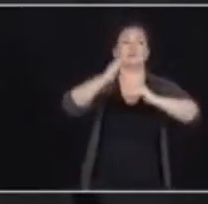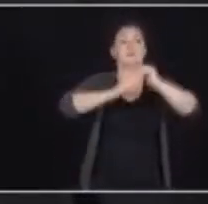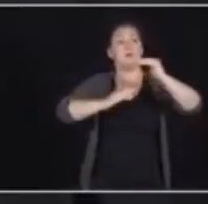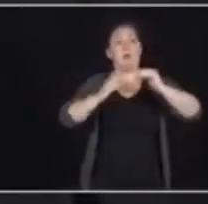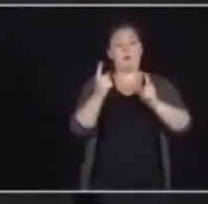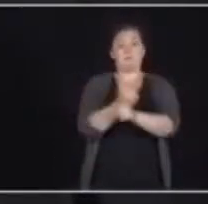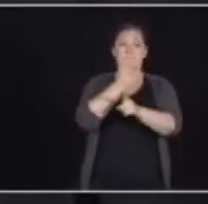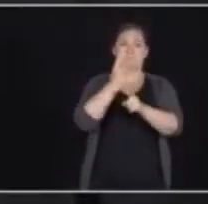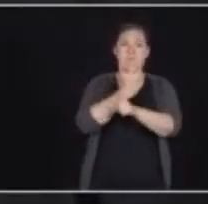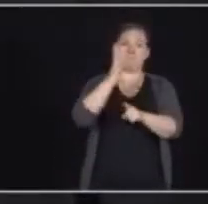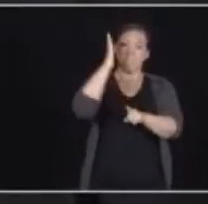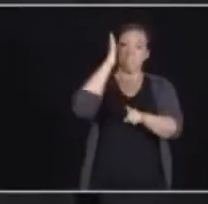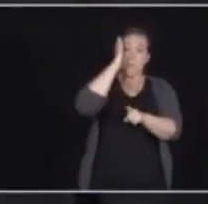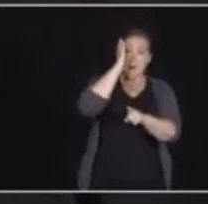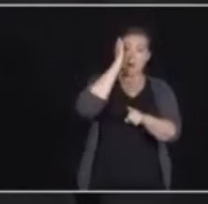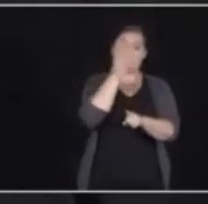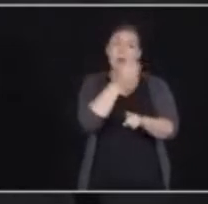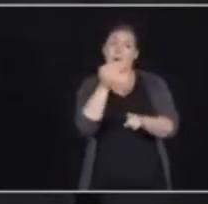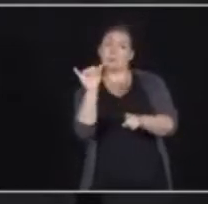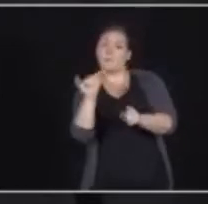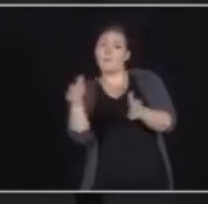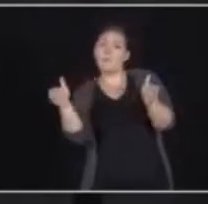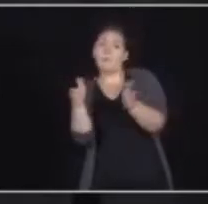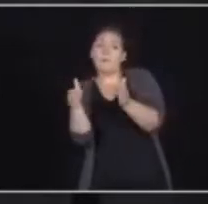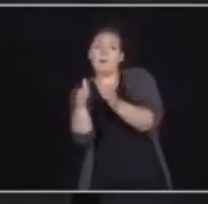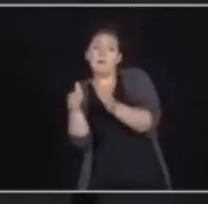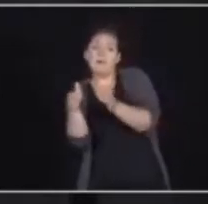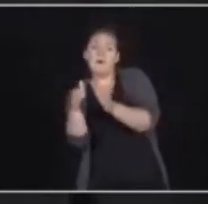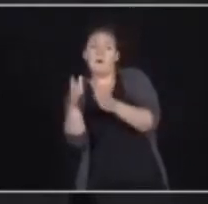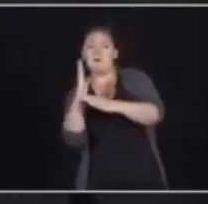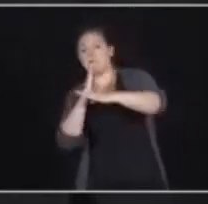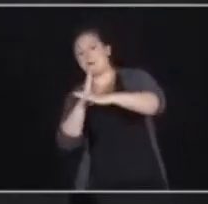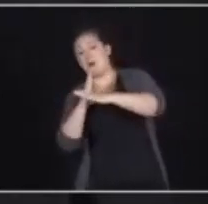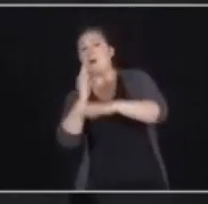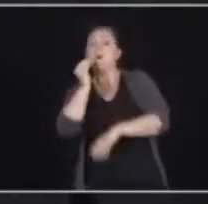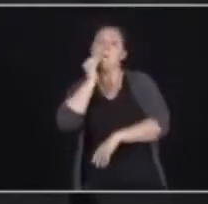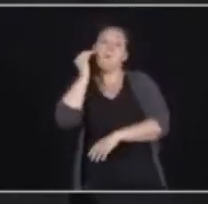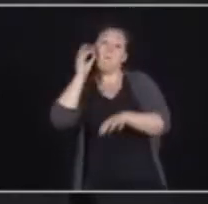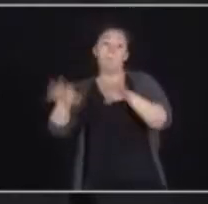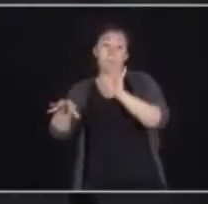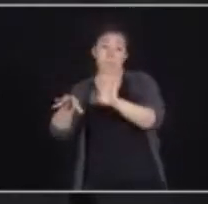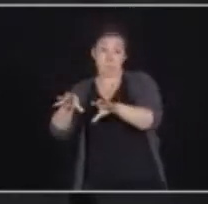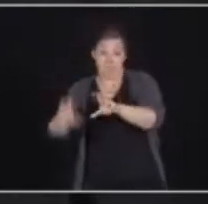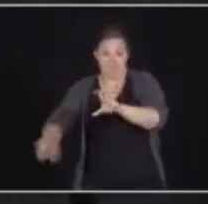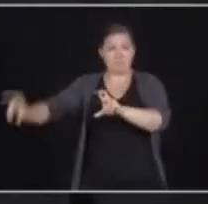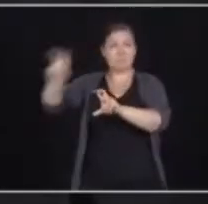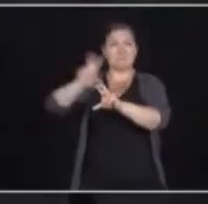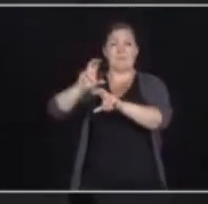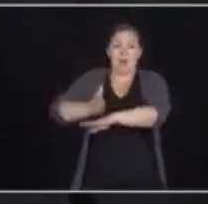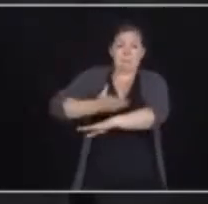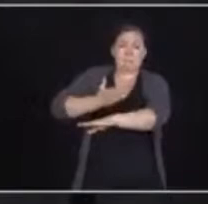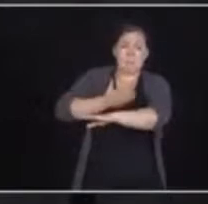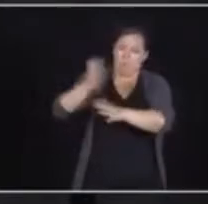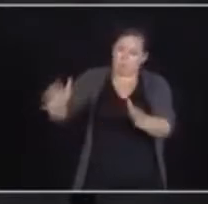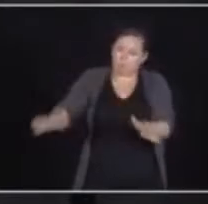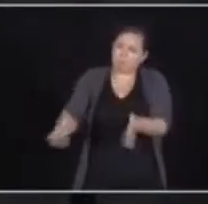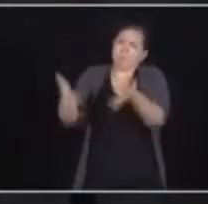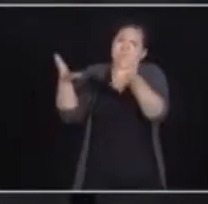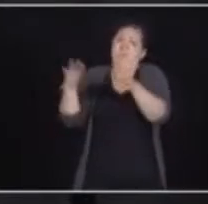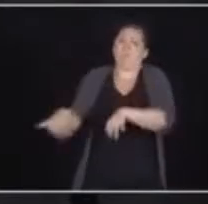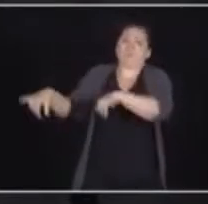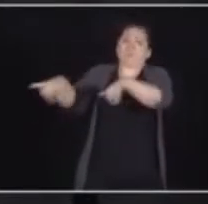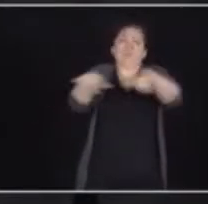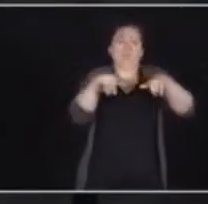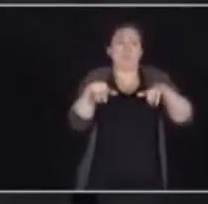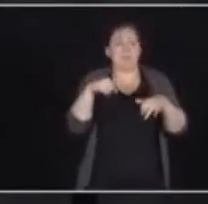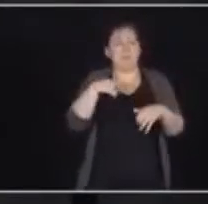continue top-ups for small and medium-sized homes. Through this new approach, we fully expect that several